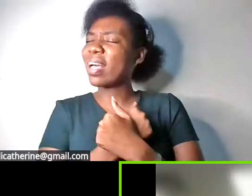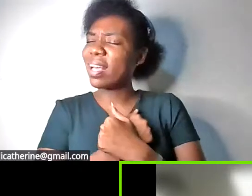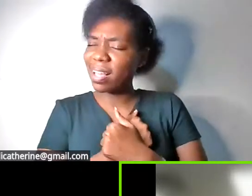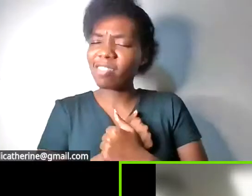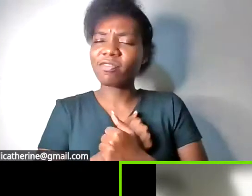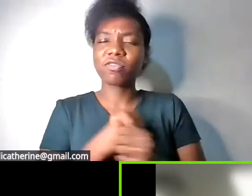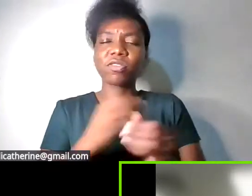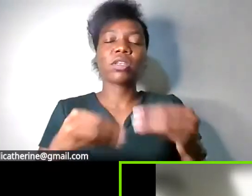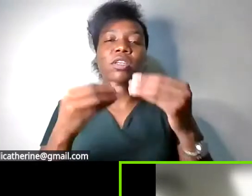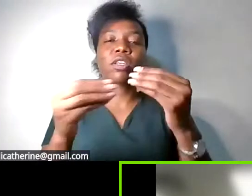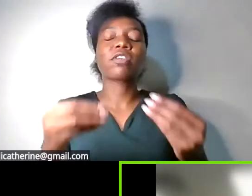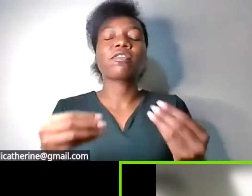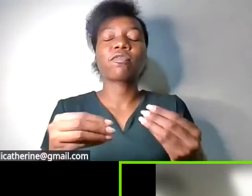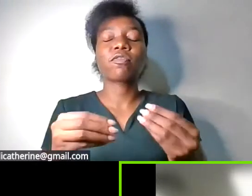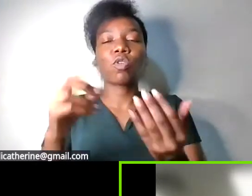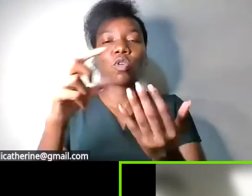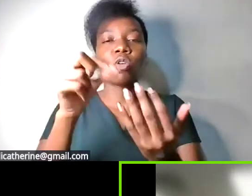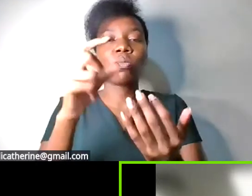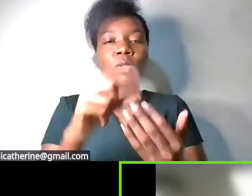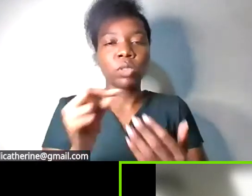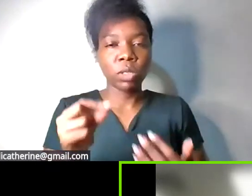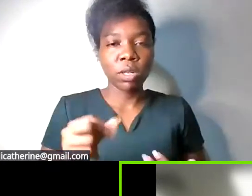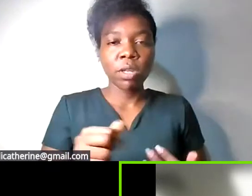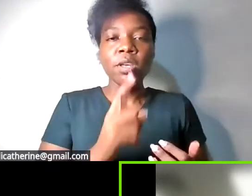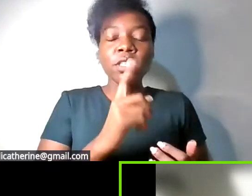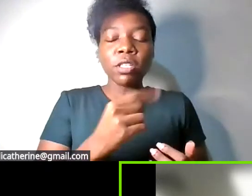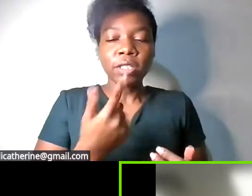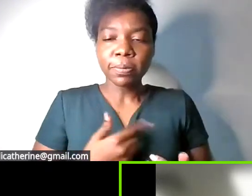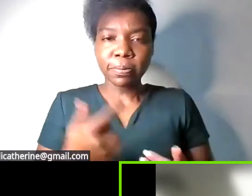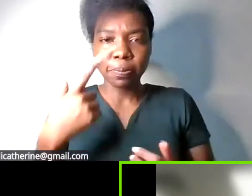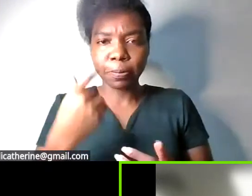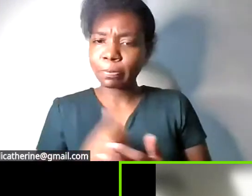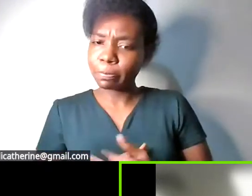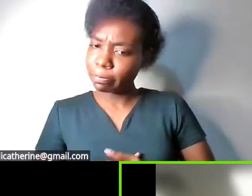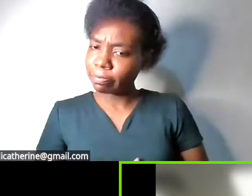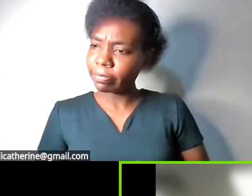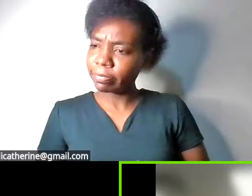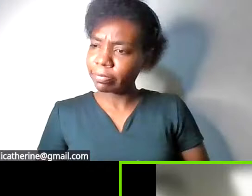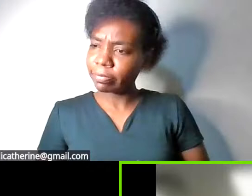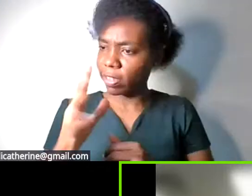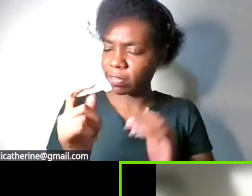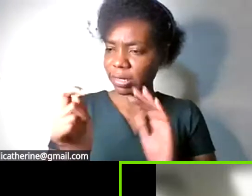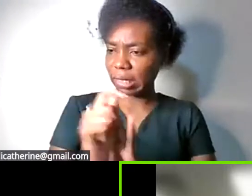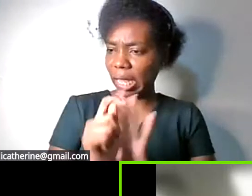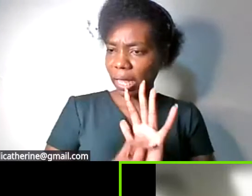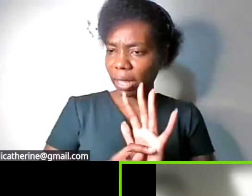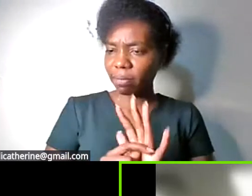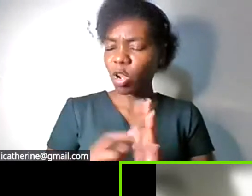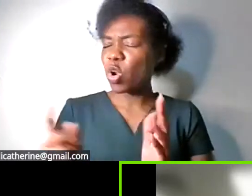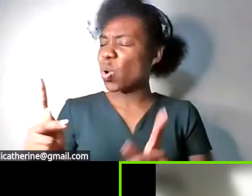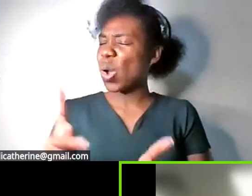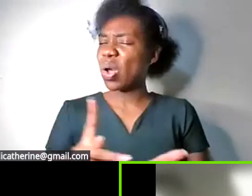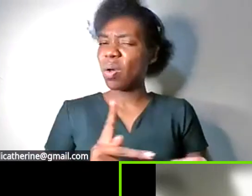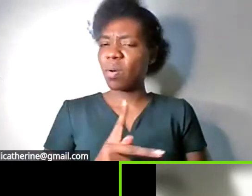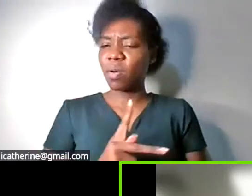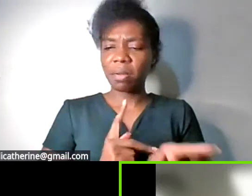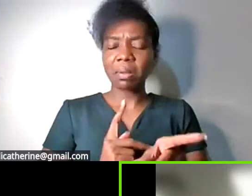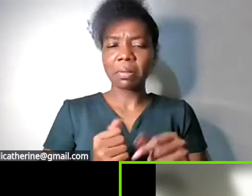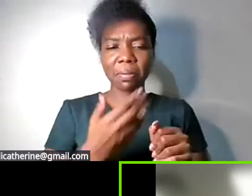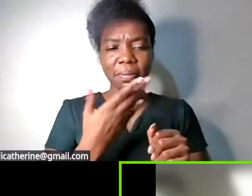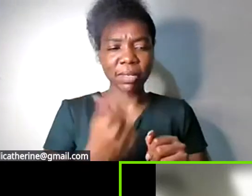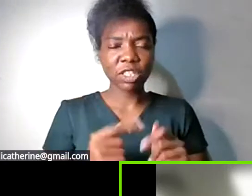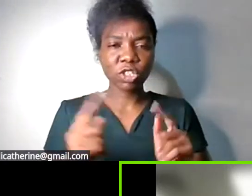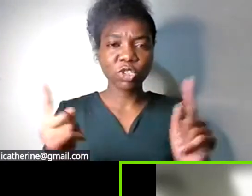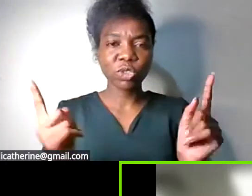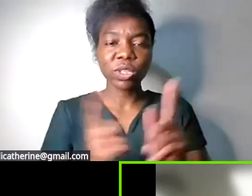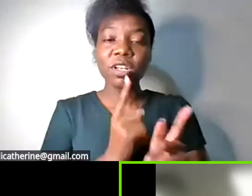have that 6-semester system, which is 2 months long, rather than having the traditional semester system. It really